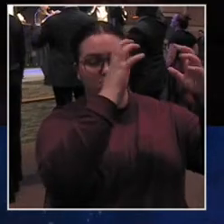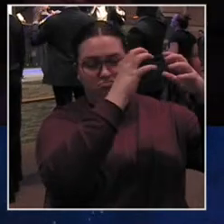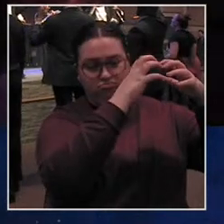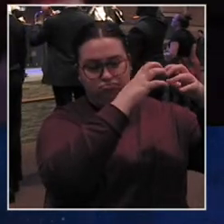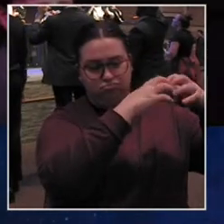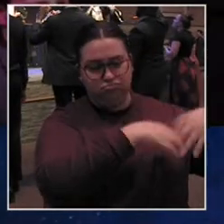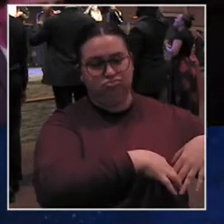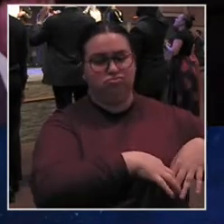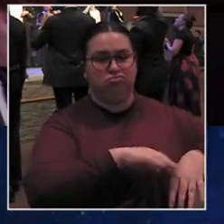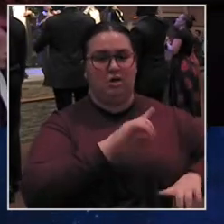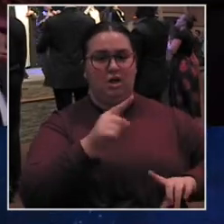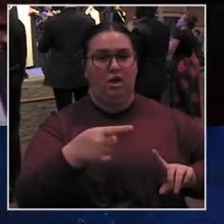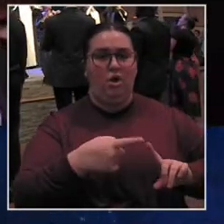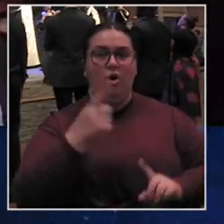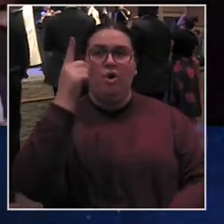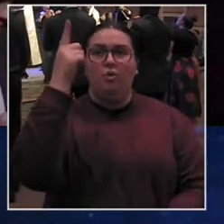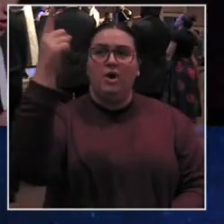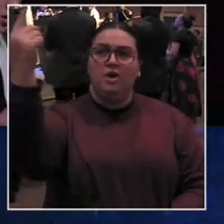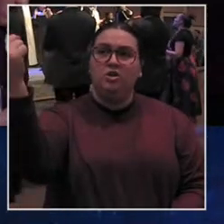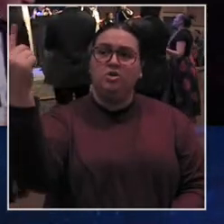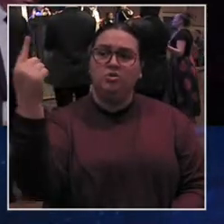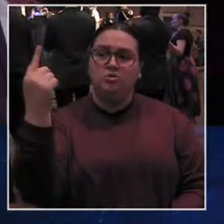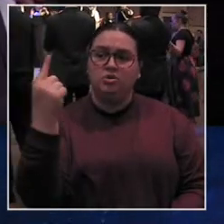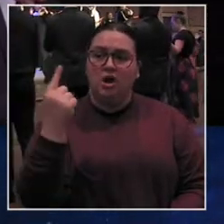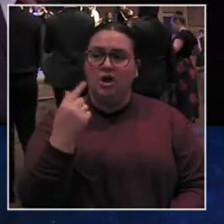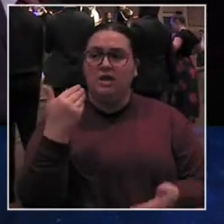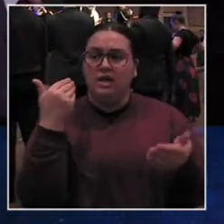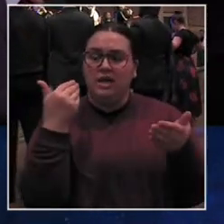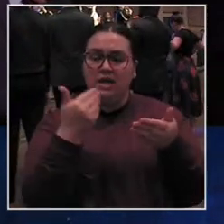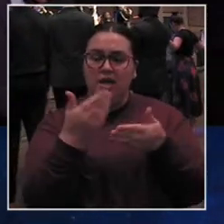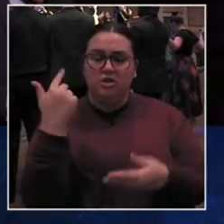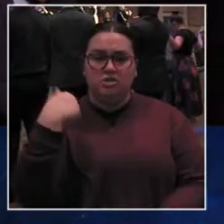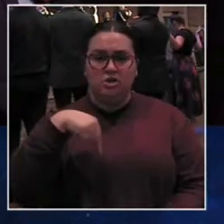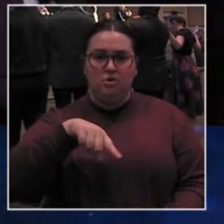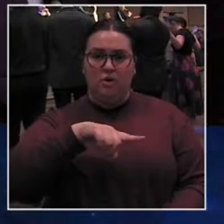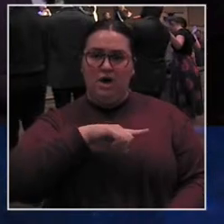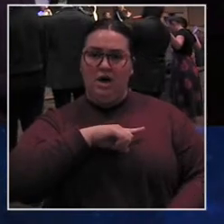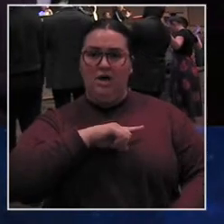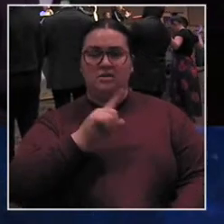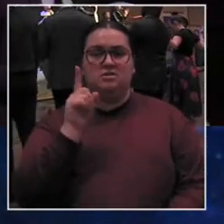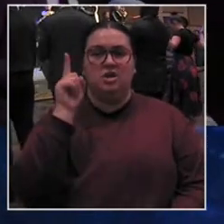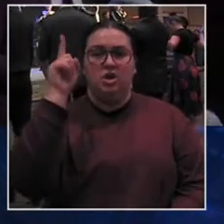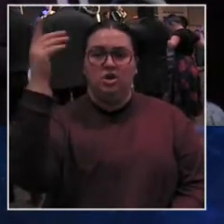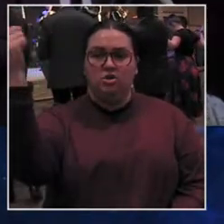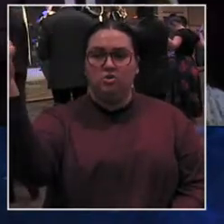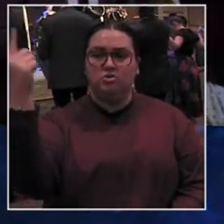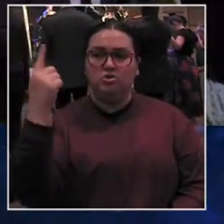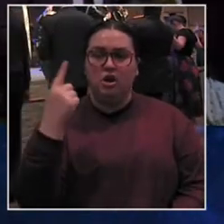Draw near to us, draw near to us.